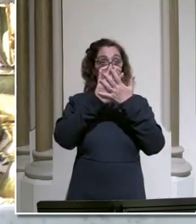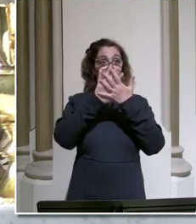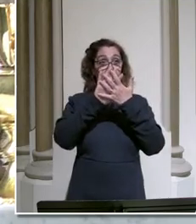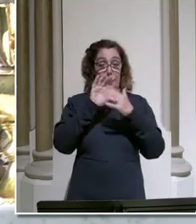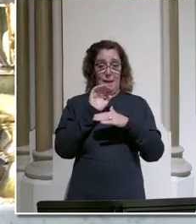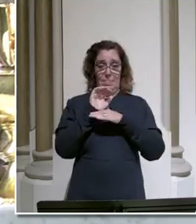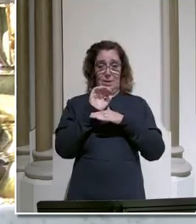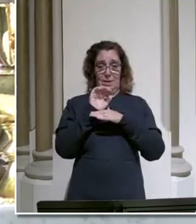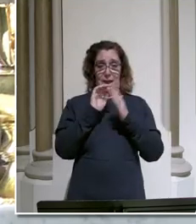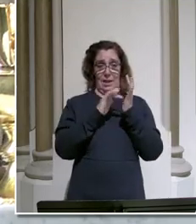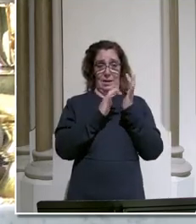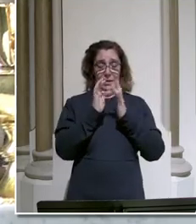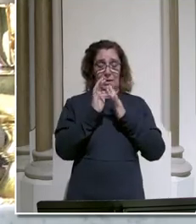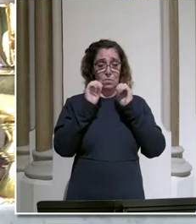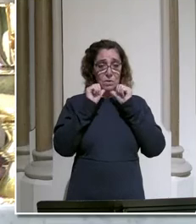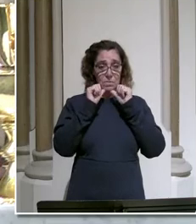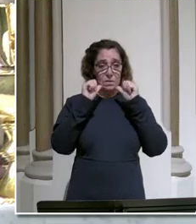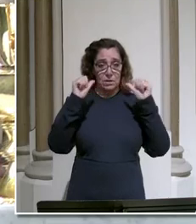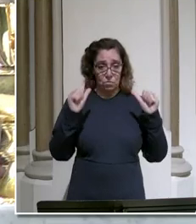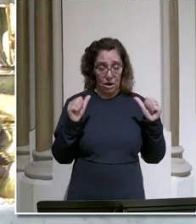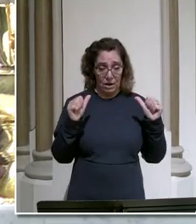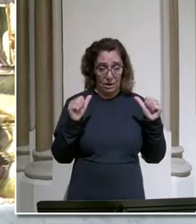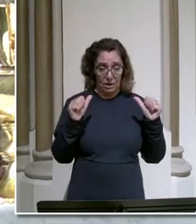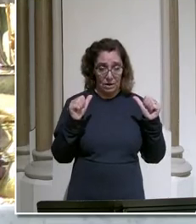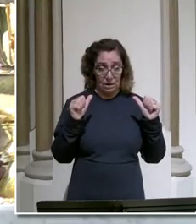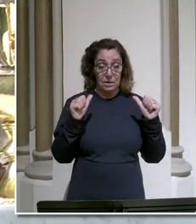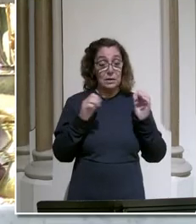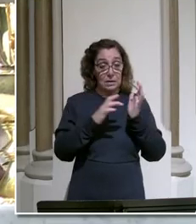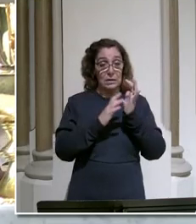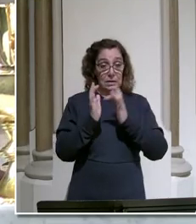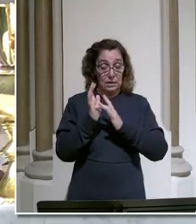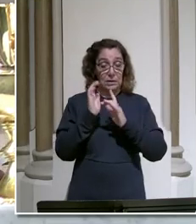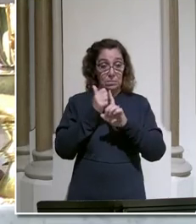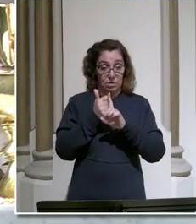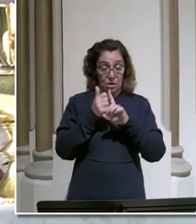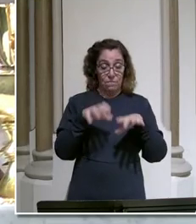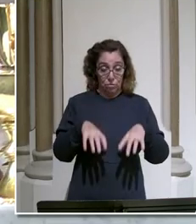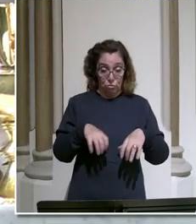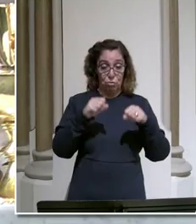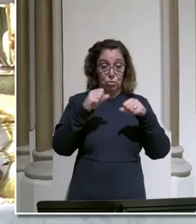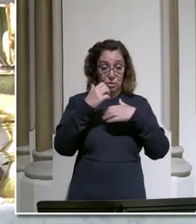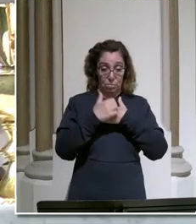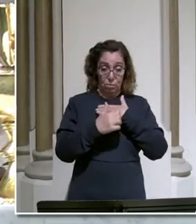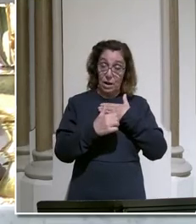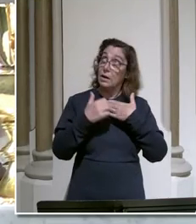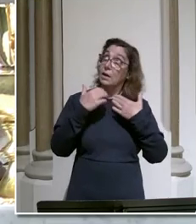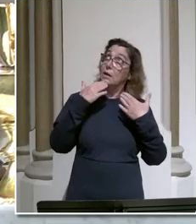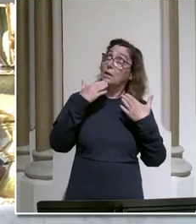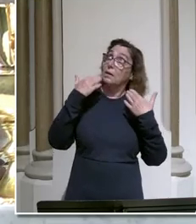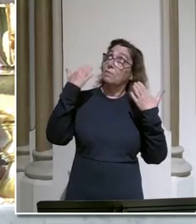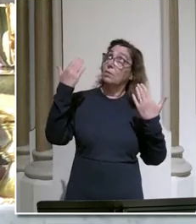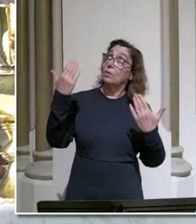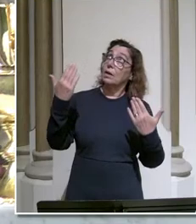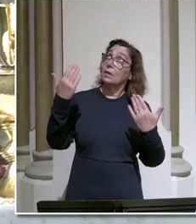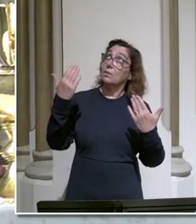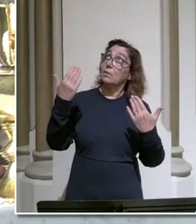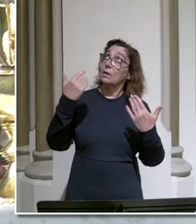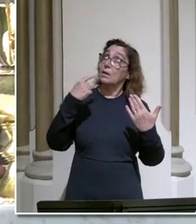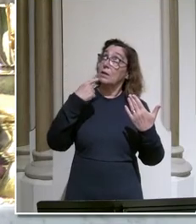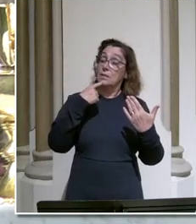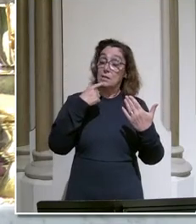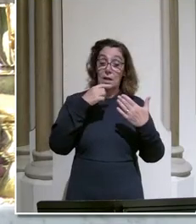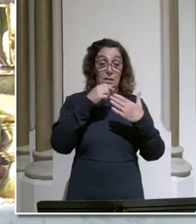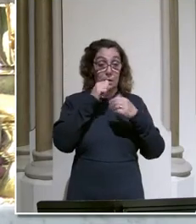the night he was betrayed, he himself took bread, and giving you thanks, he said the